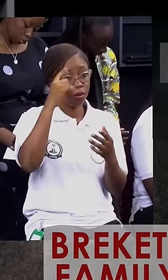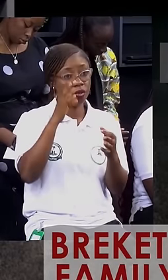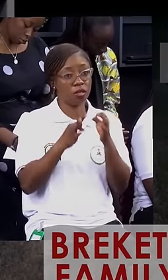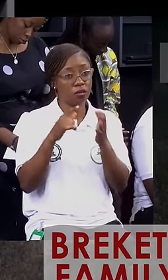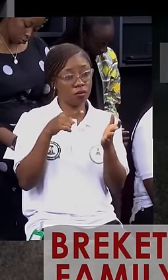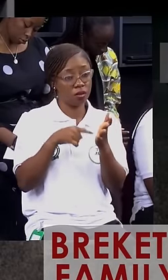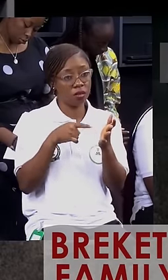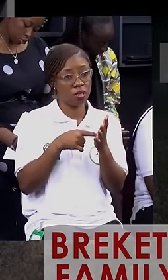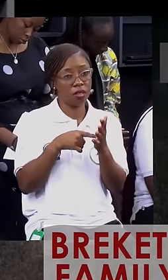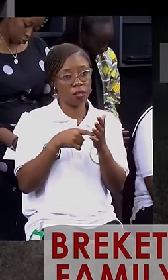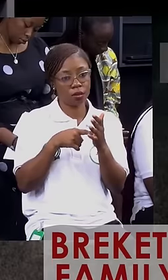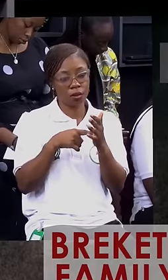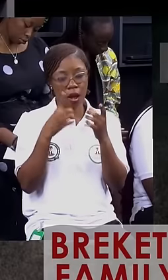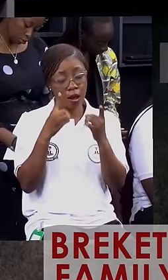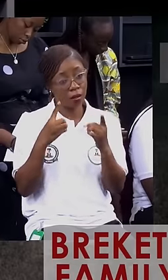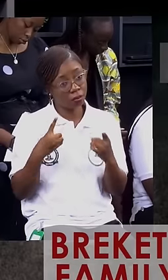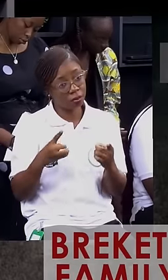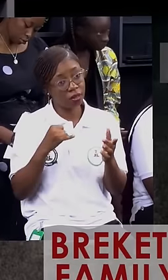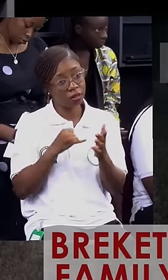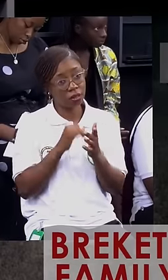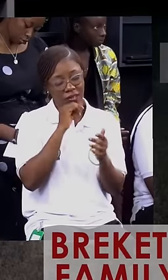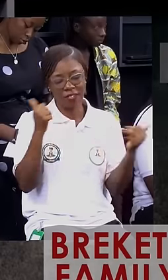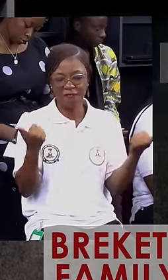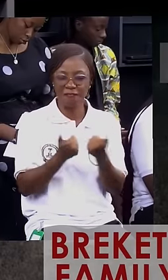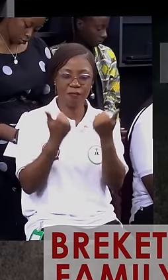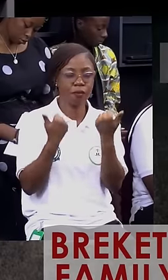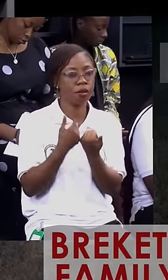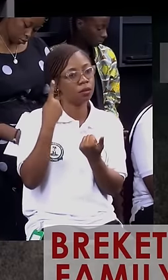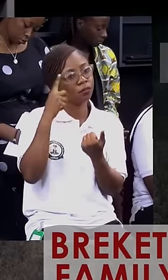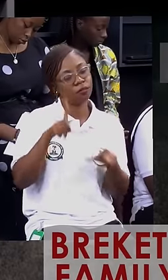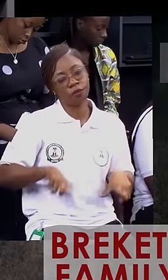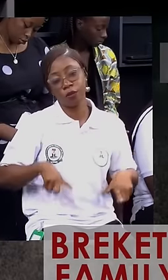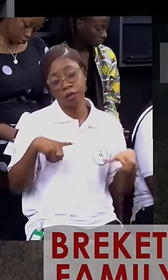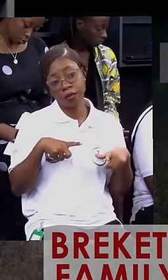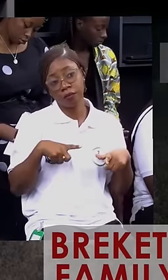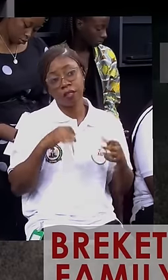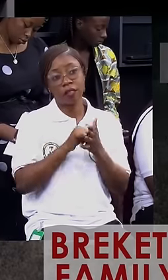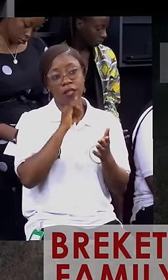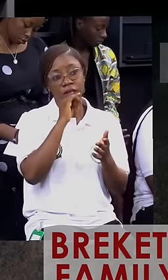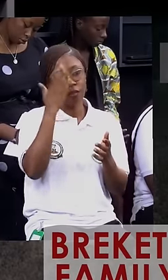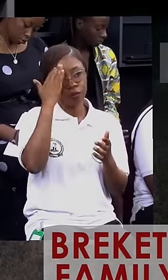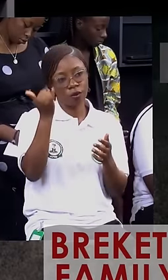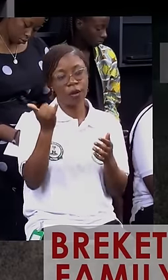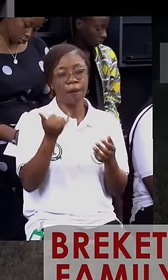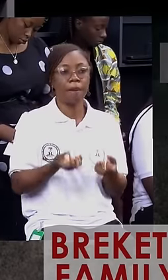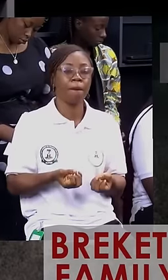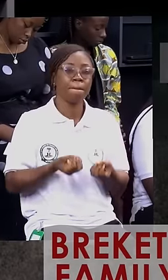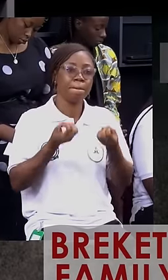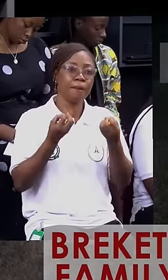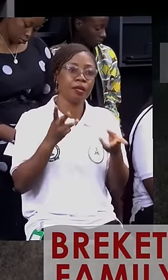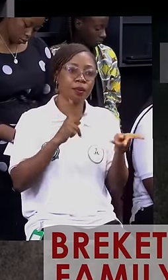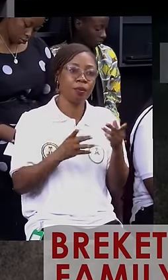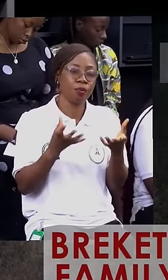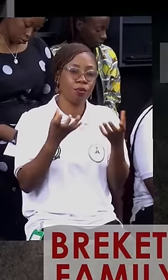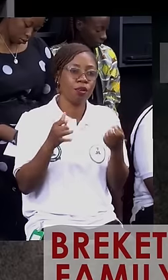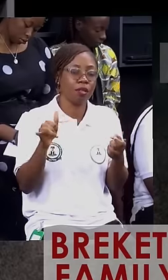has set in, it is a fight for life. And that's why a lot of people are desperate when they get